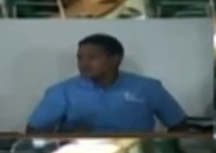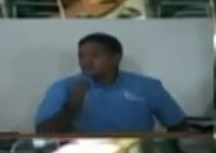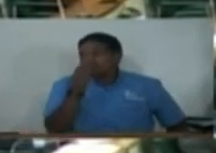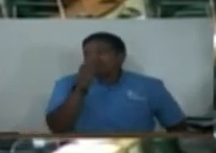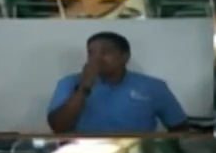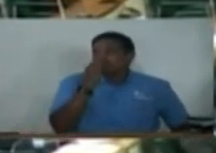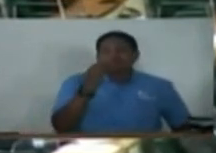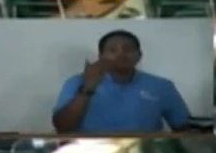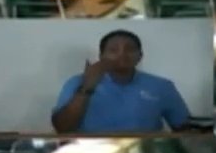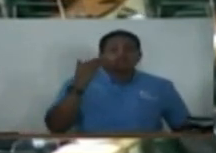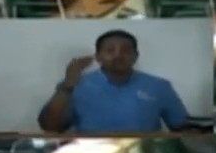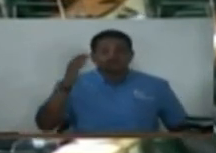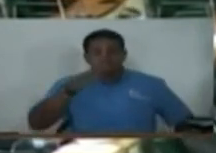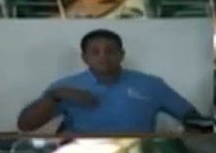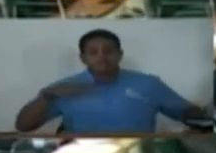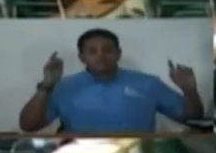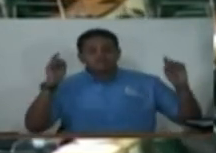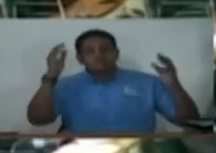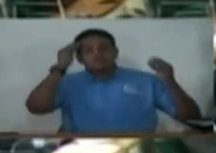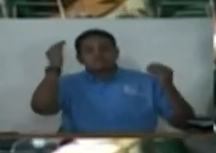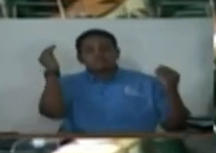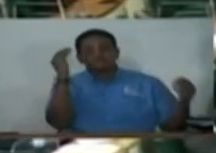Madam Speaker,